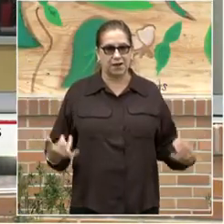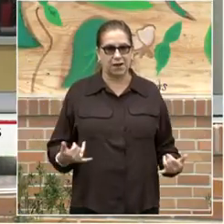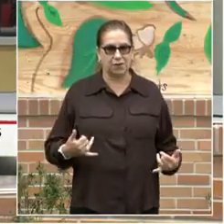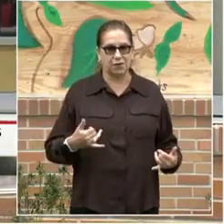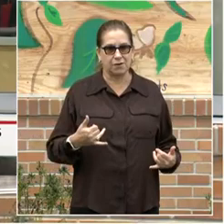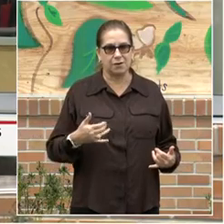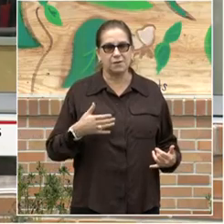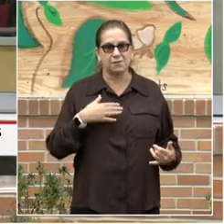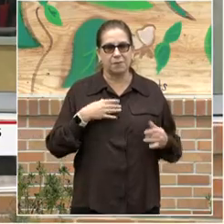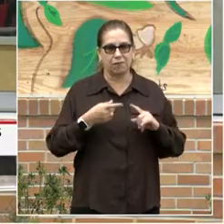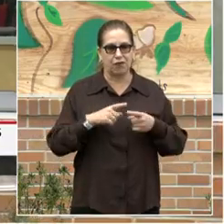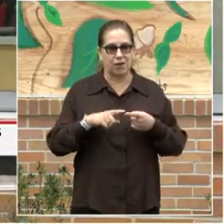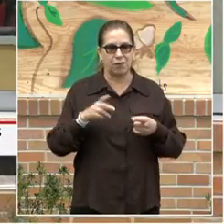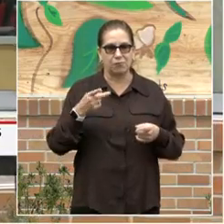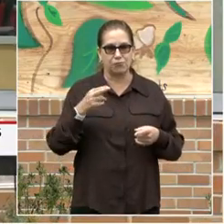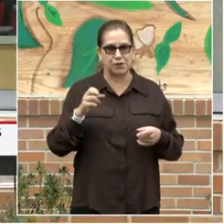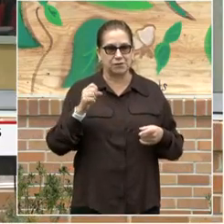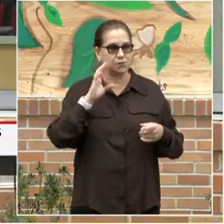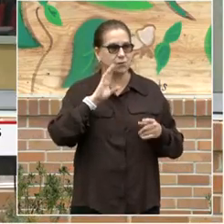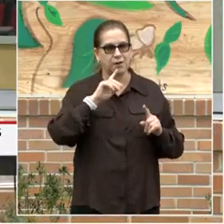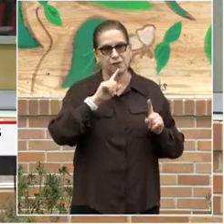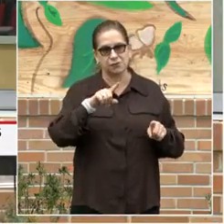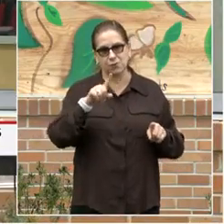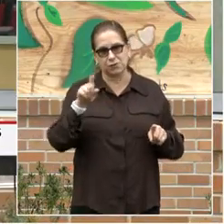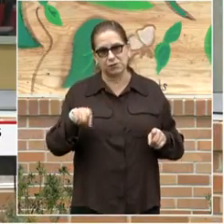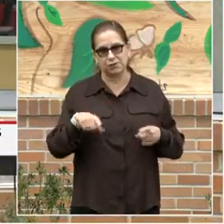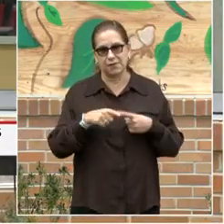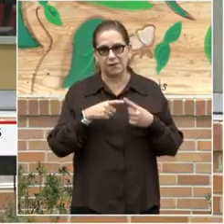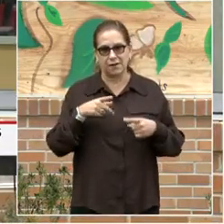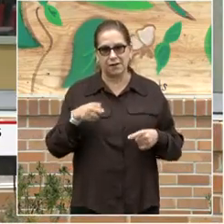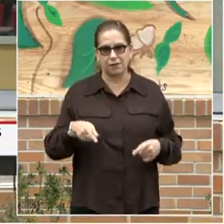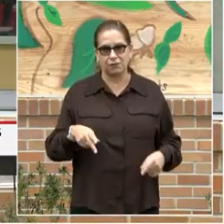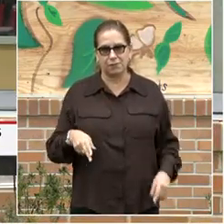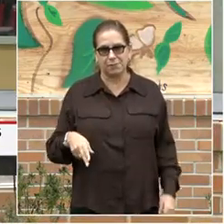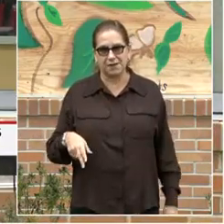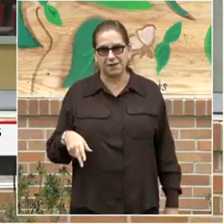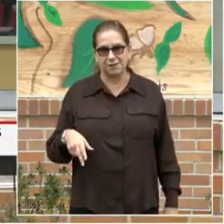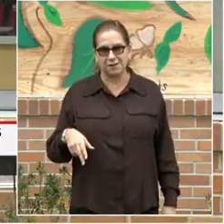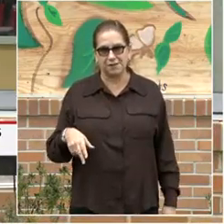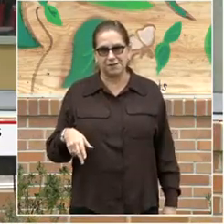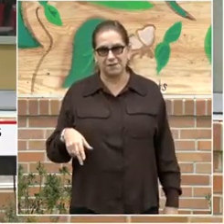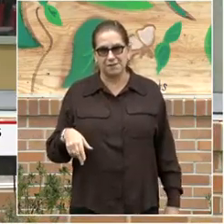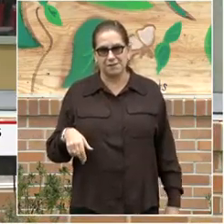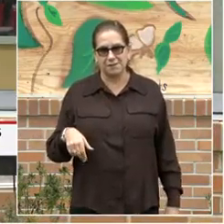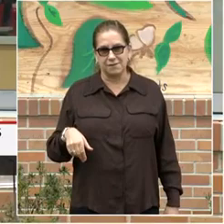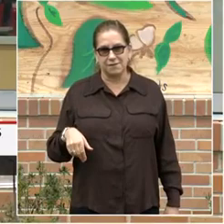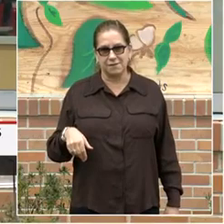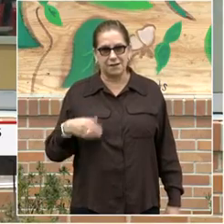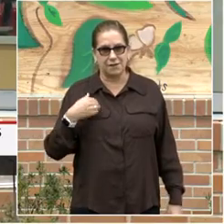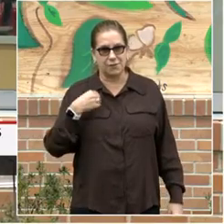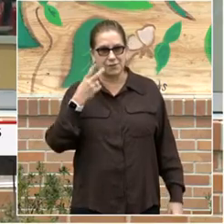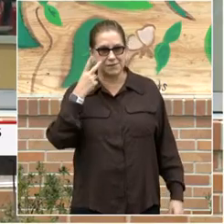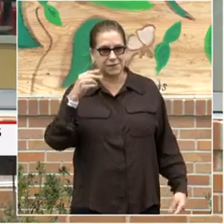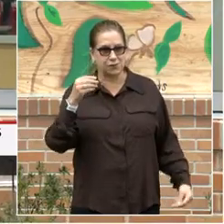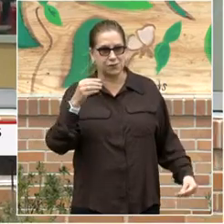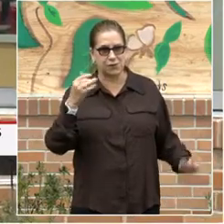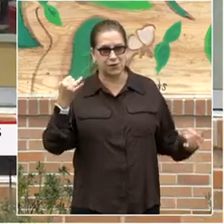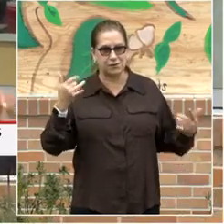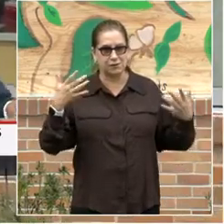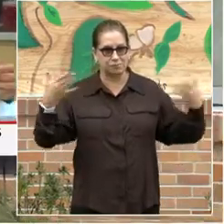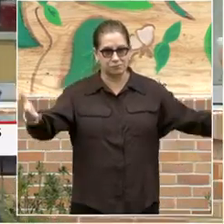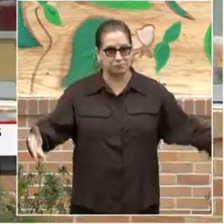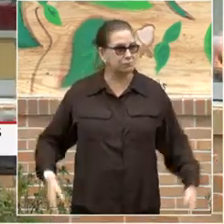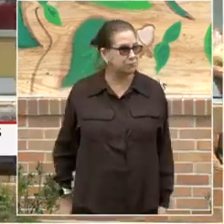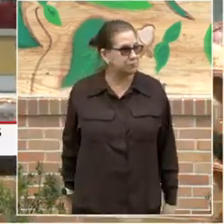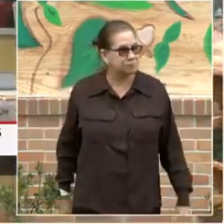I will answer your questions after we cut the ribbon, and everybody gets to see the store. Yep. Okay, let's do it.